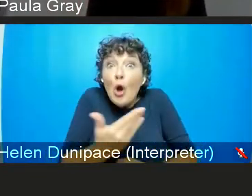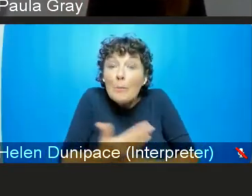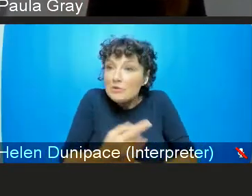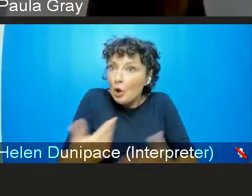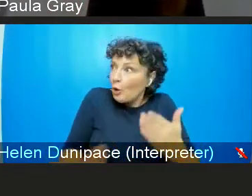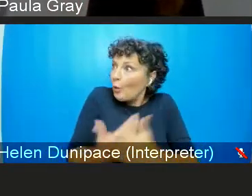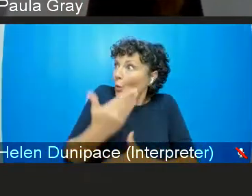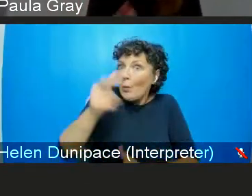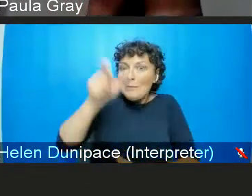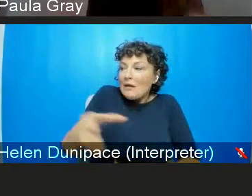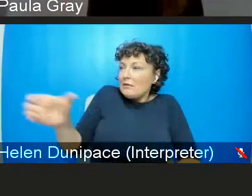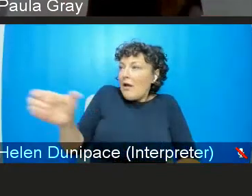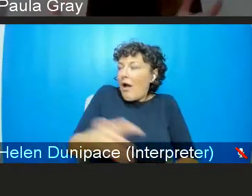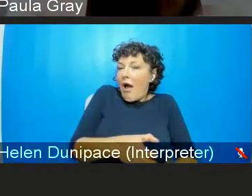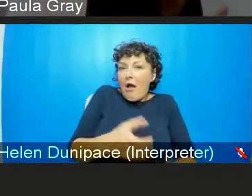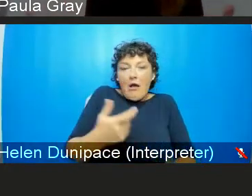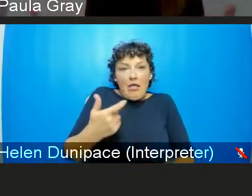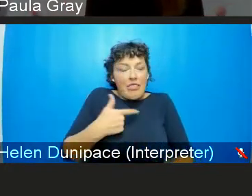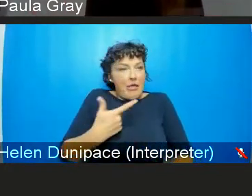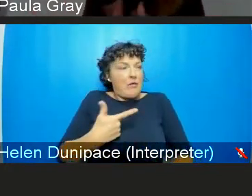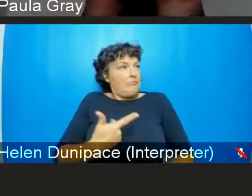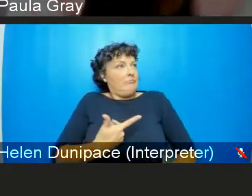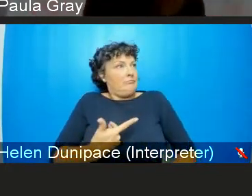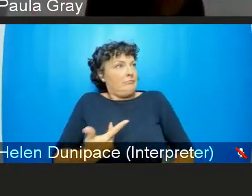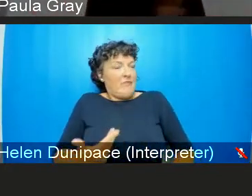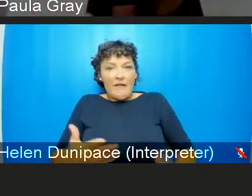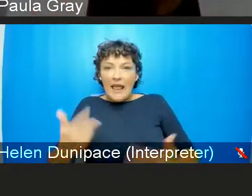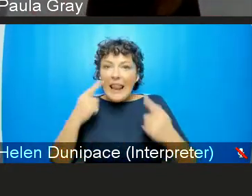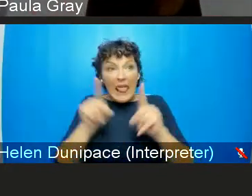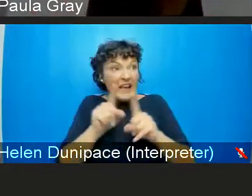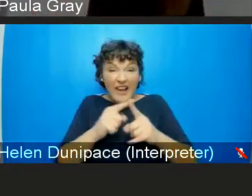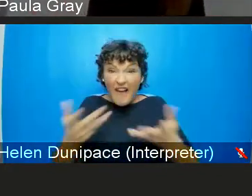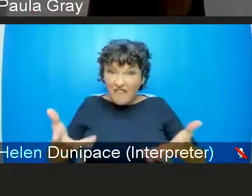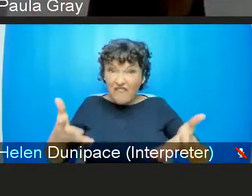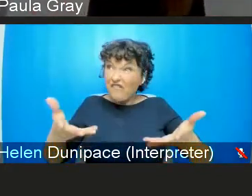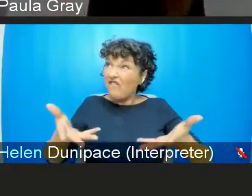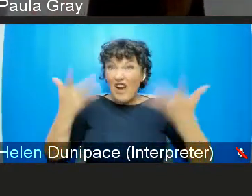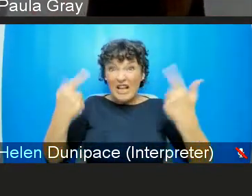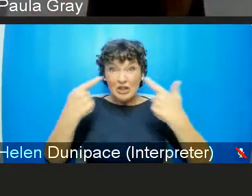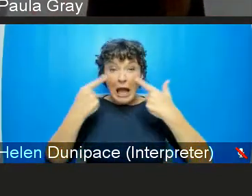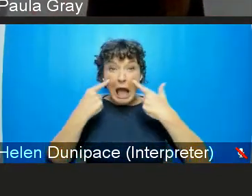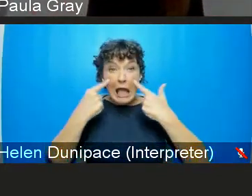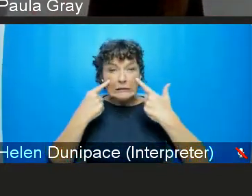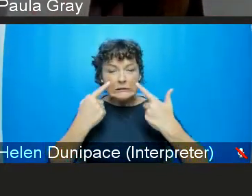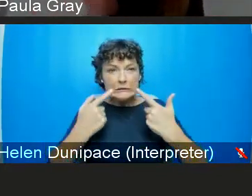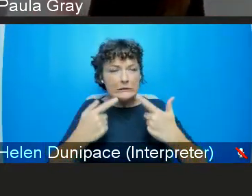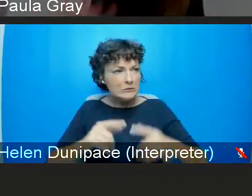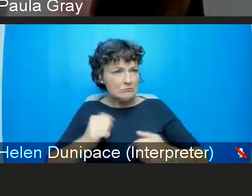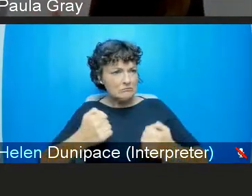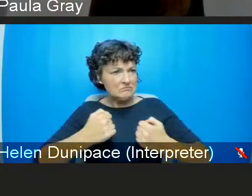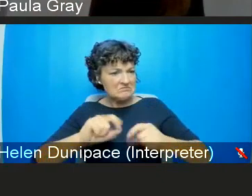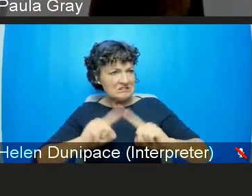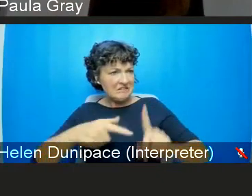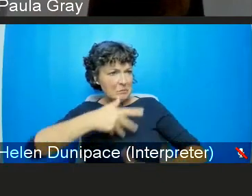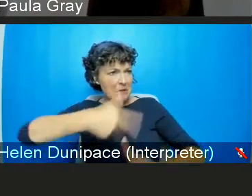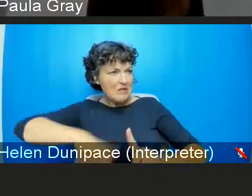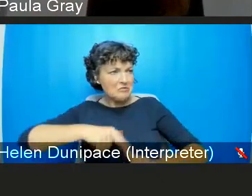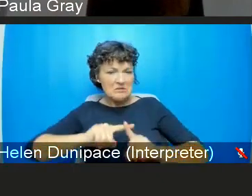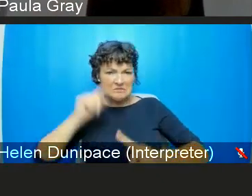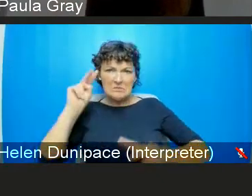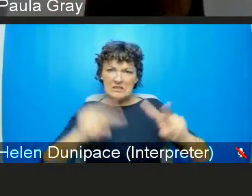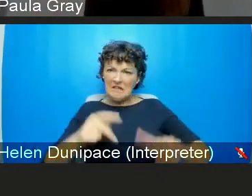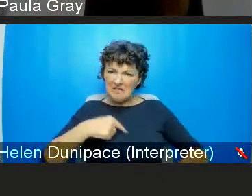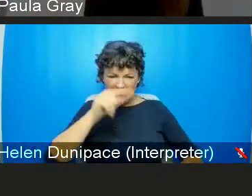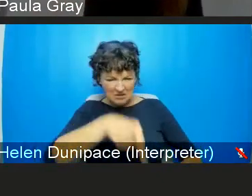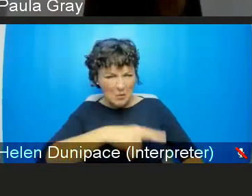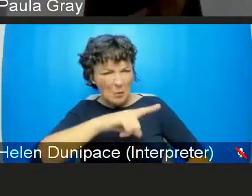you alluded to it earlier, you know, just different backgrounds, perspectives, life experience that you can bring to a team and to the ideas that team